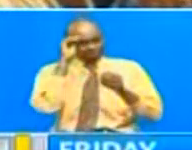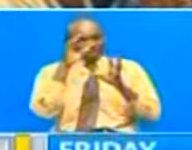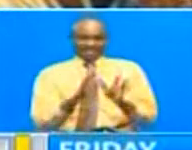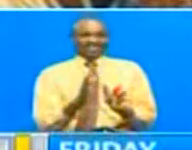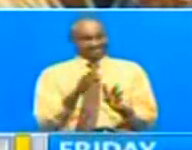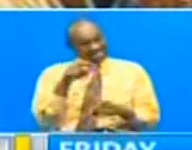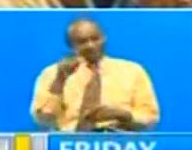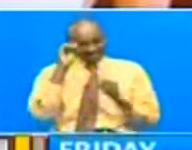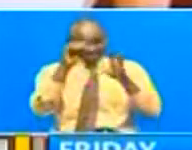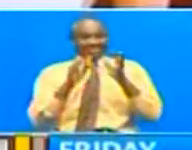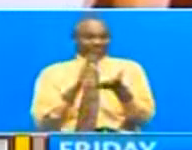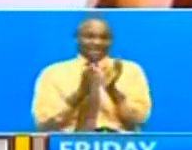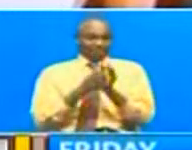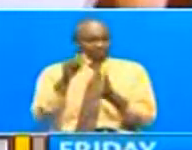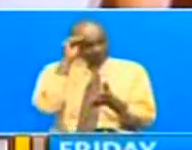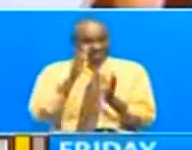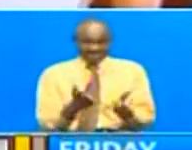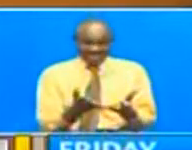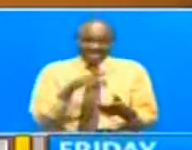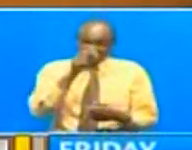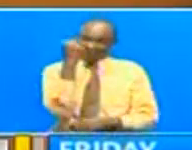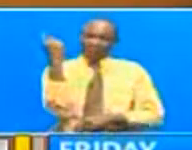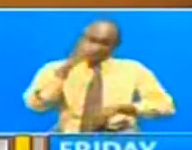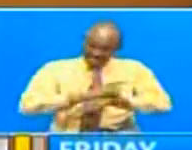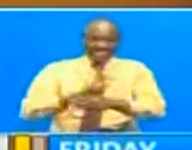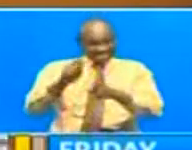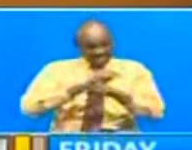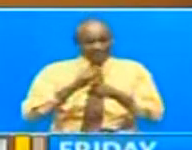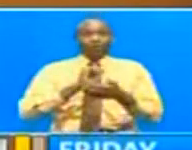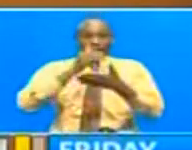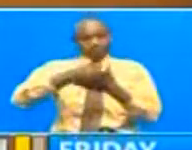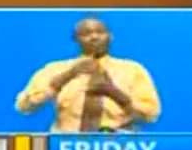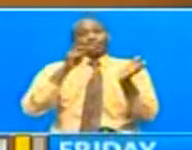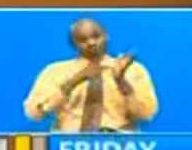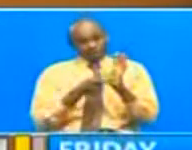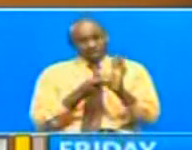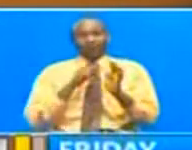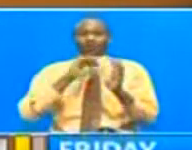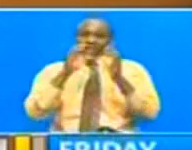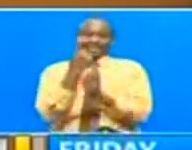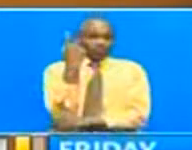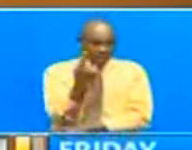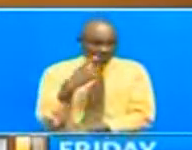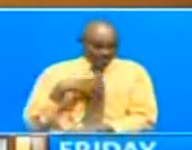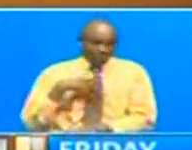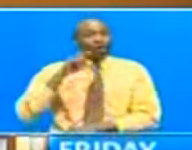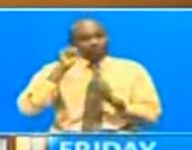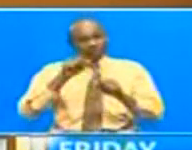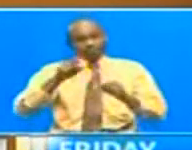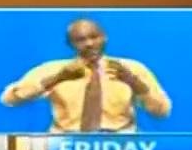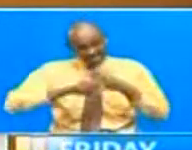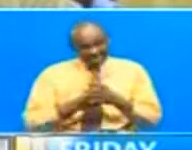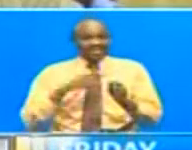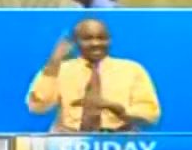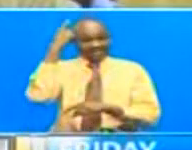school teachers, for a 5-day training to prepare them for the laptop project for Standard 1 pupils set to start